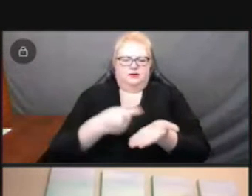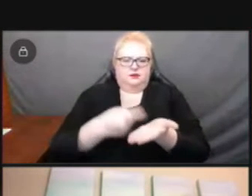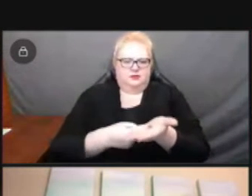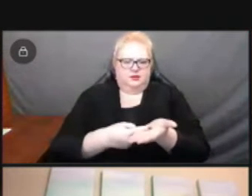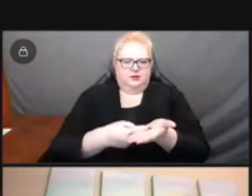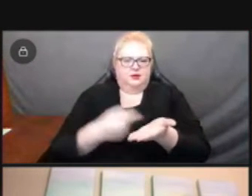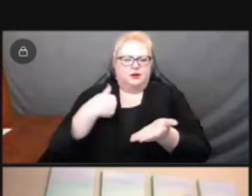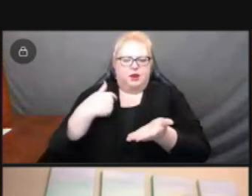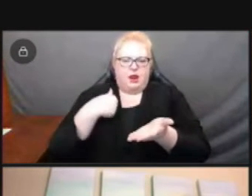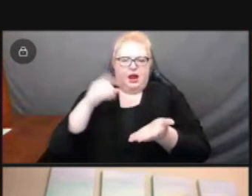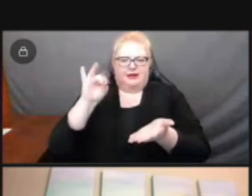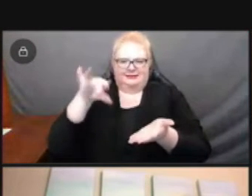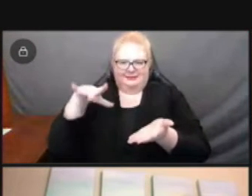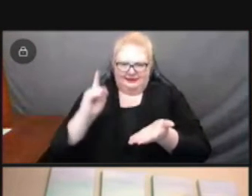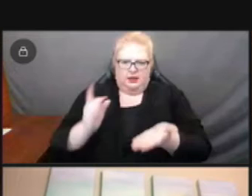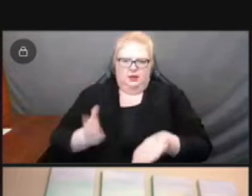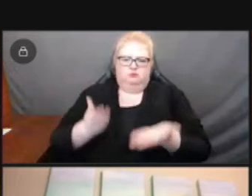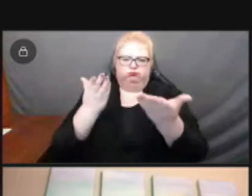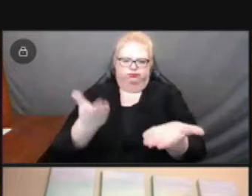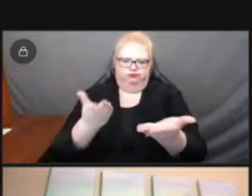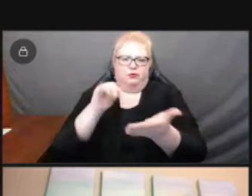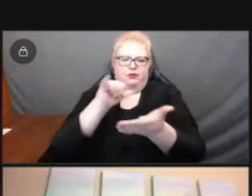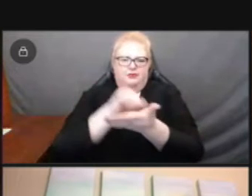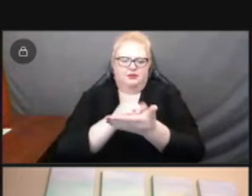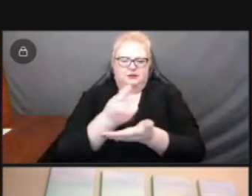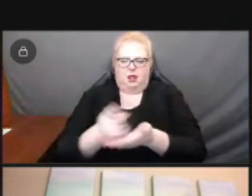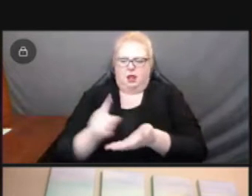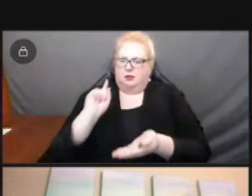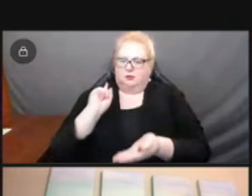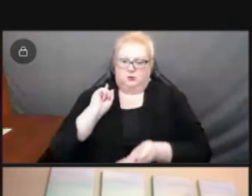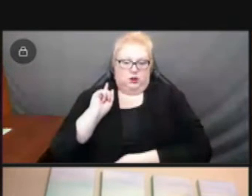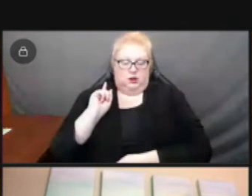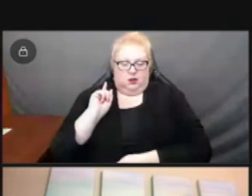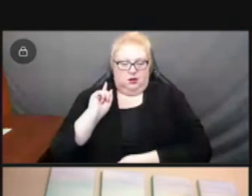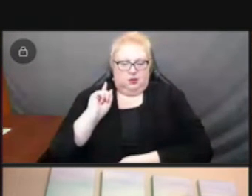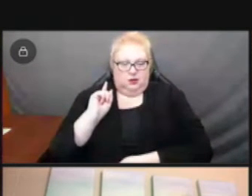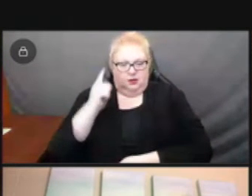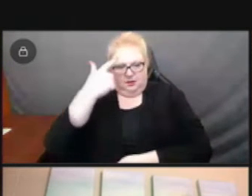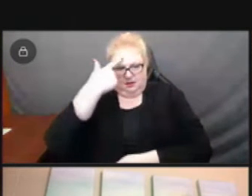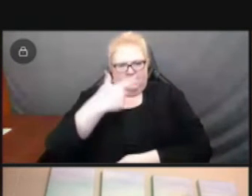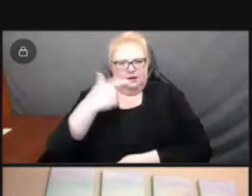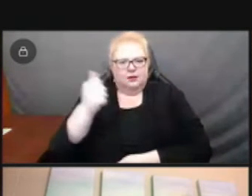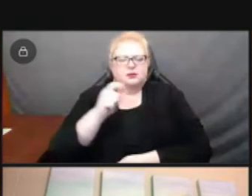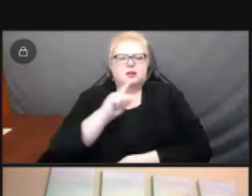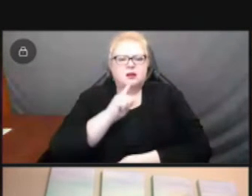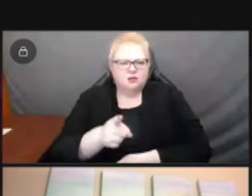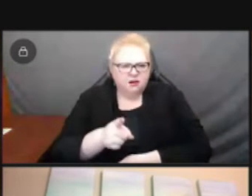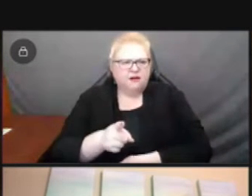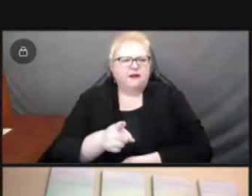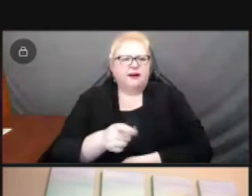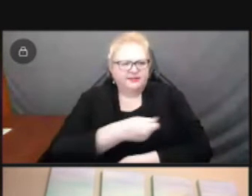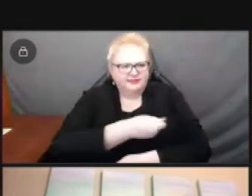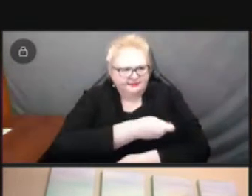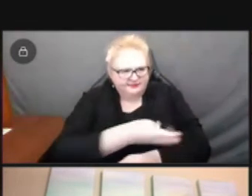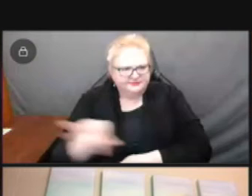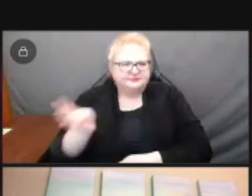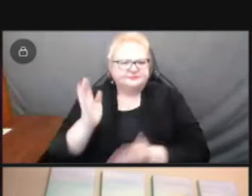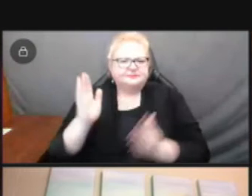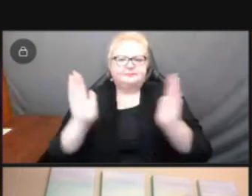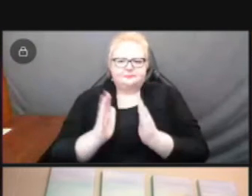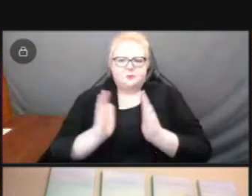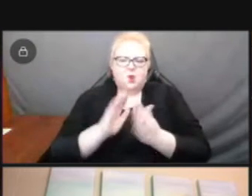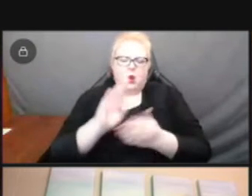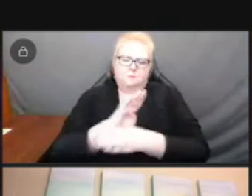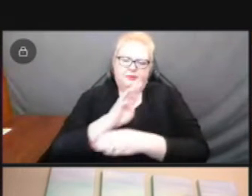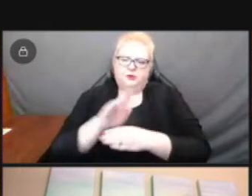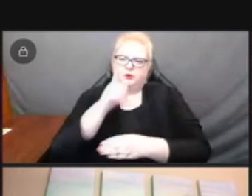this resolution last week because there are a number of small businesses that have reached out to me last